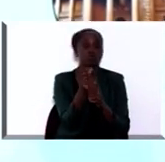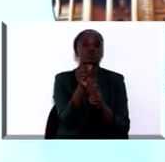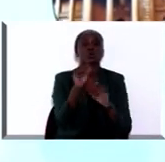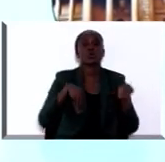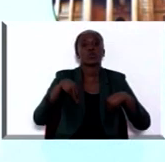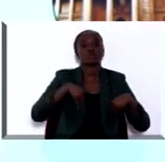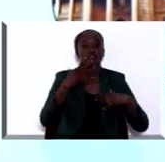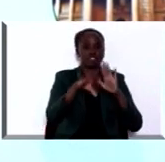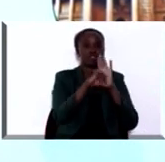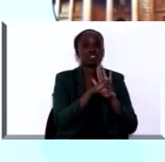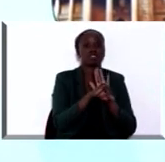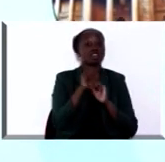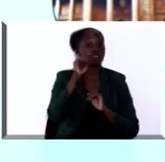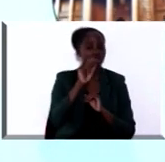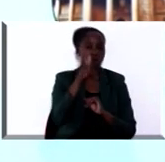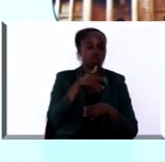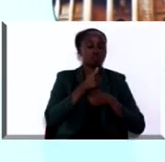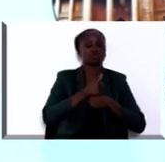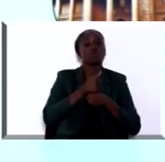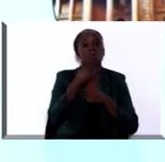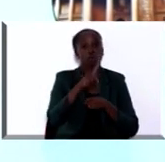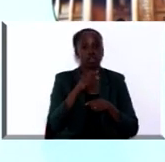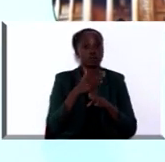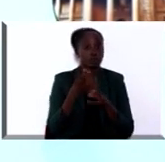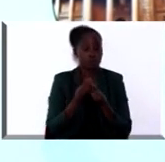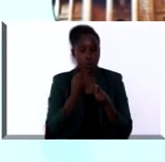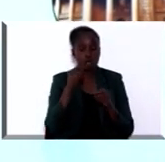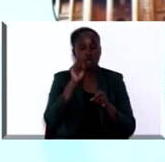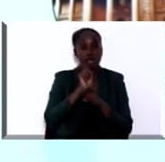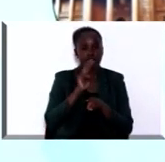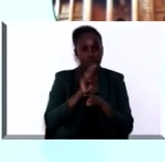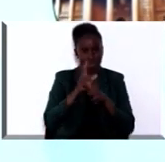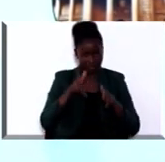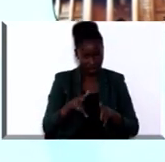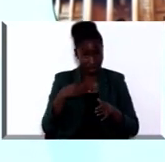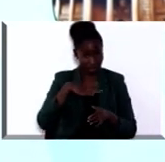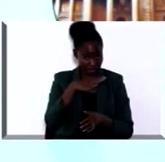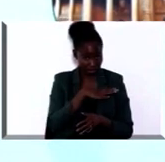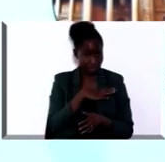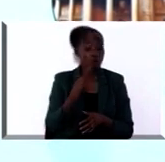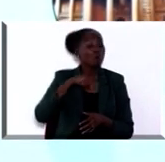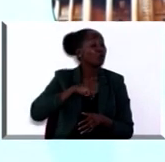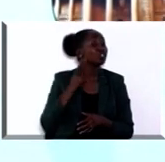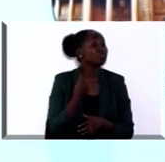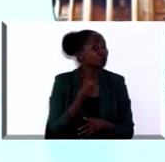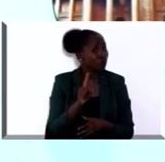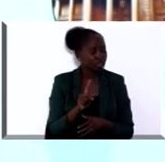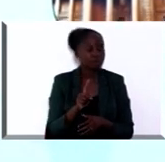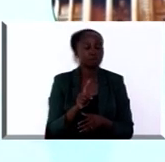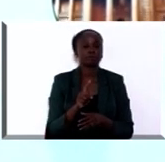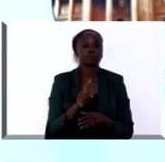will undertake a campaign together with the Ethics Advisory Council to do a significant